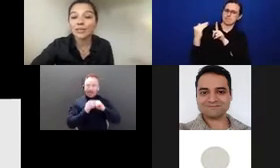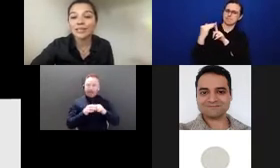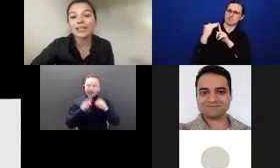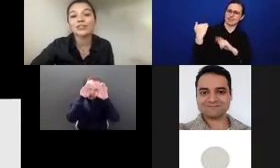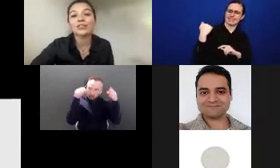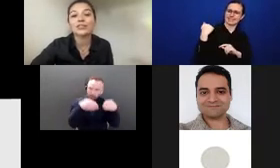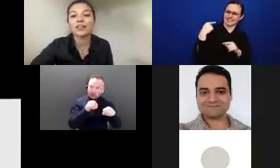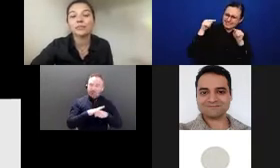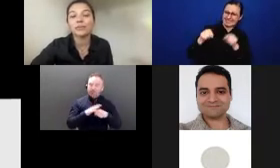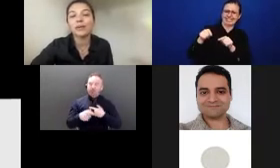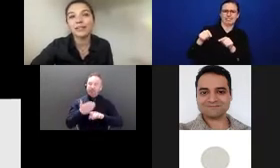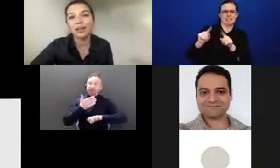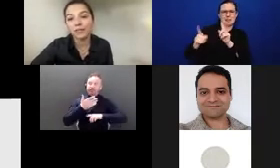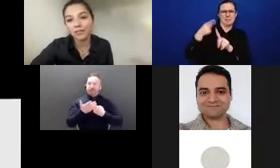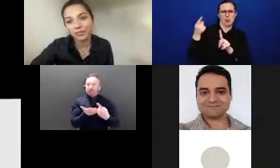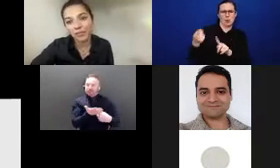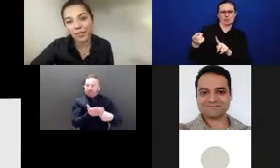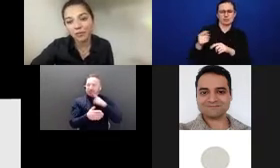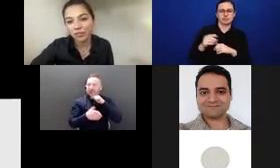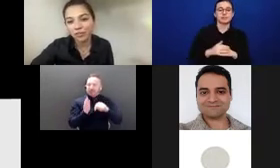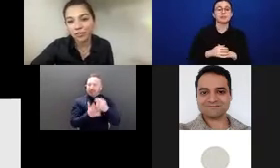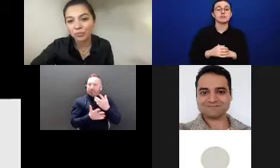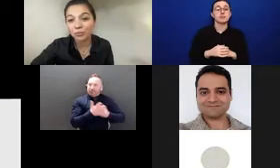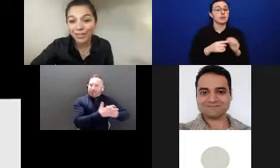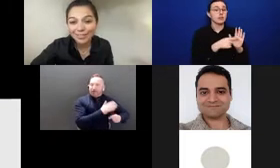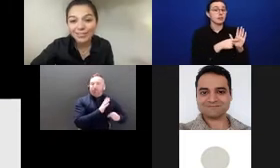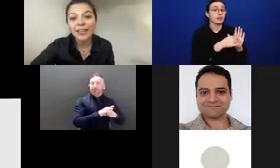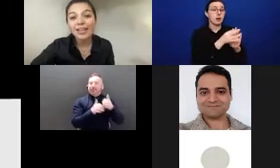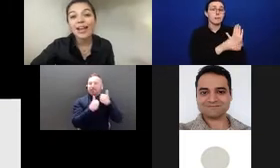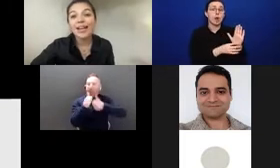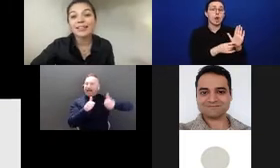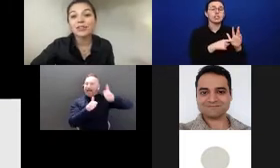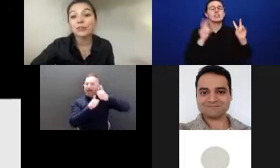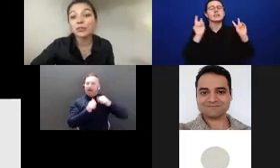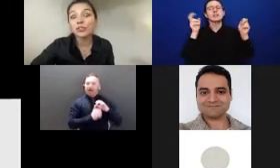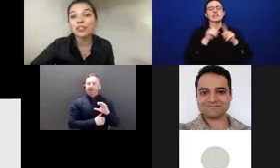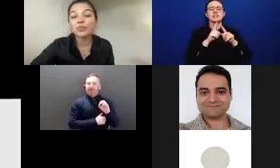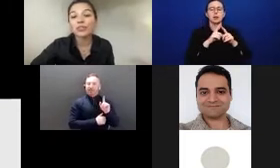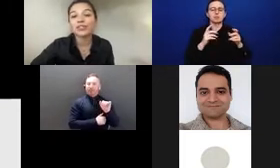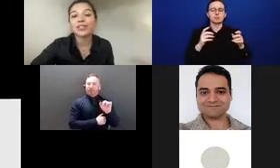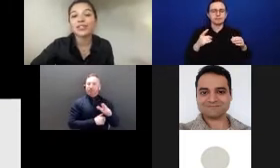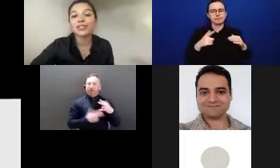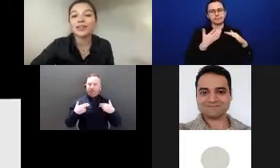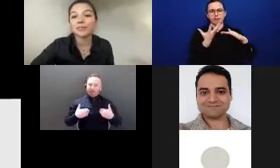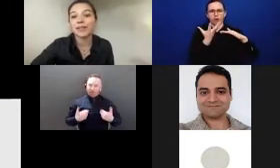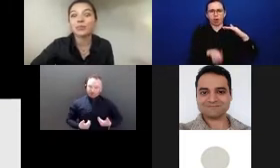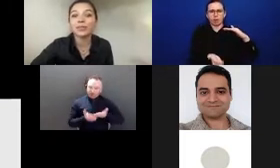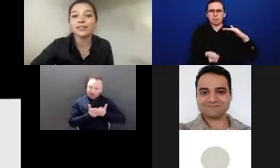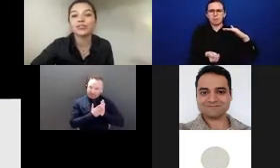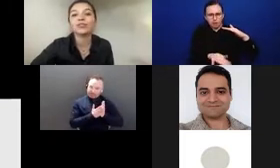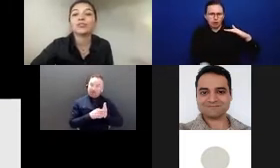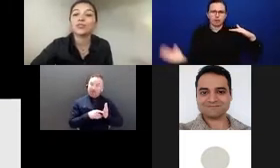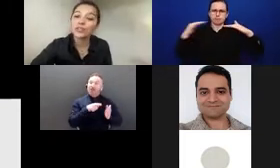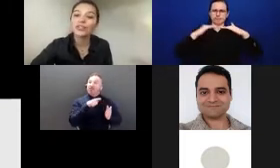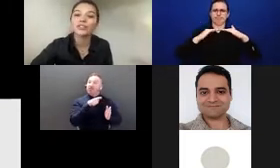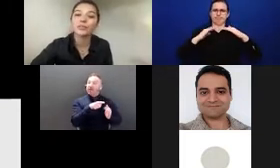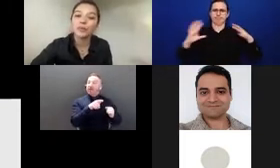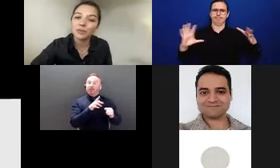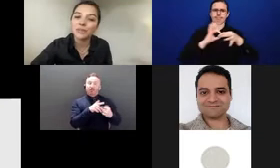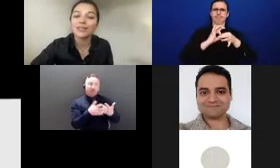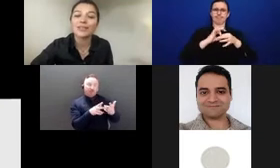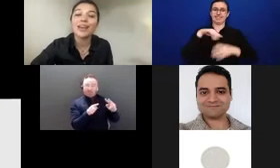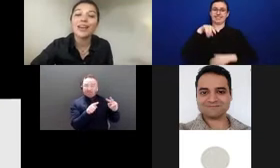Gap indicators developed by the Office of the High Commissioner in Human Rights as an opportunity to understand aspects related to the structure,